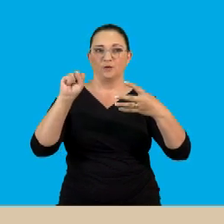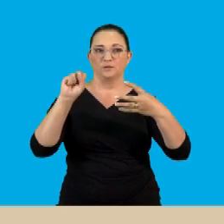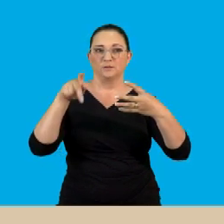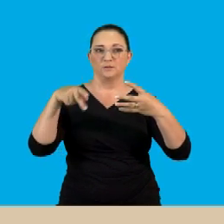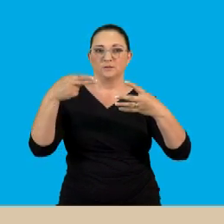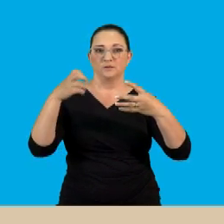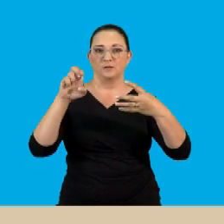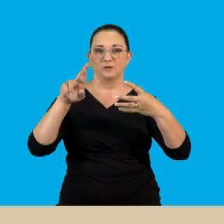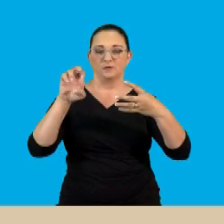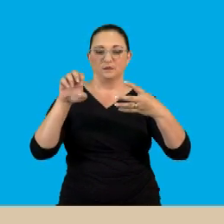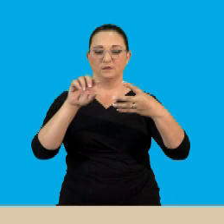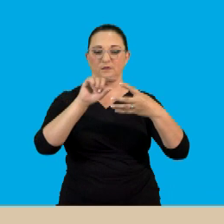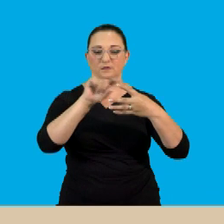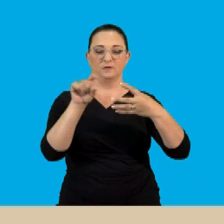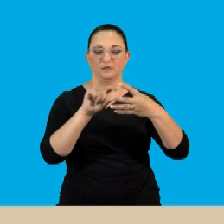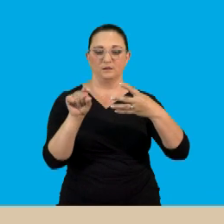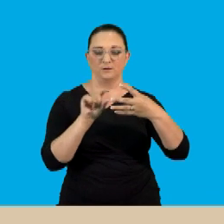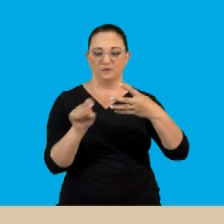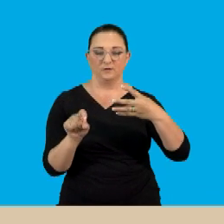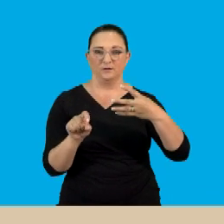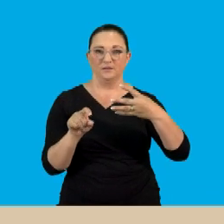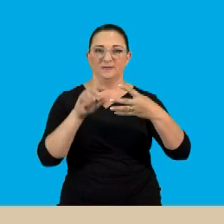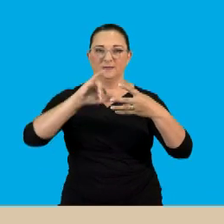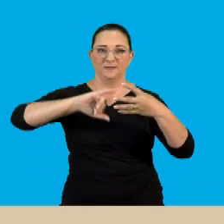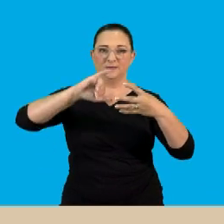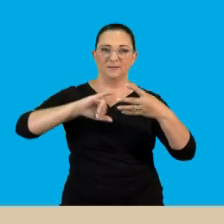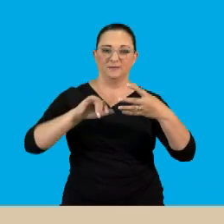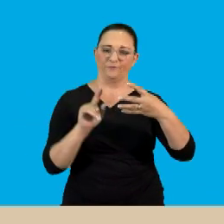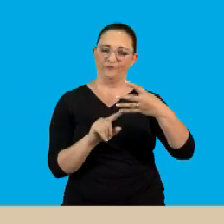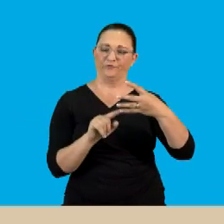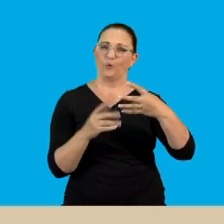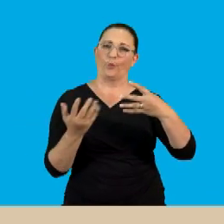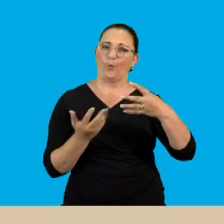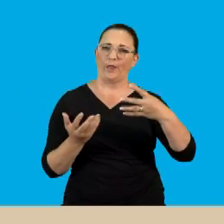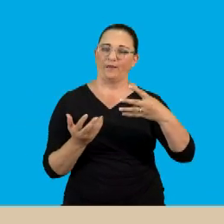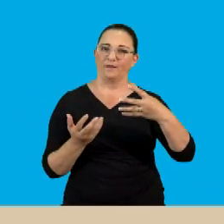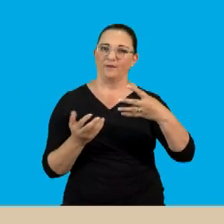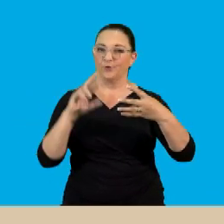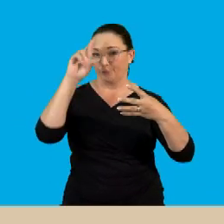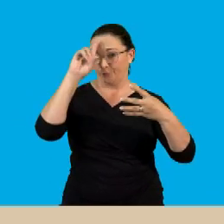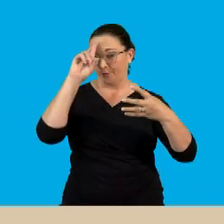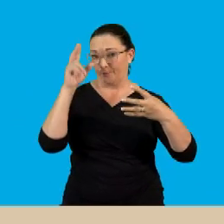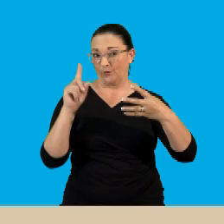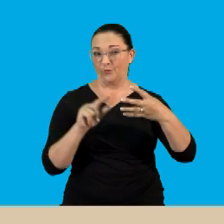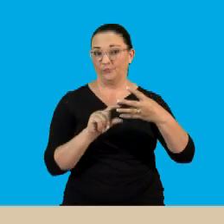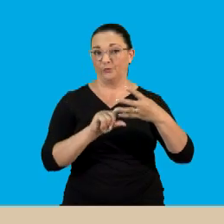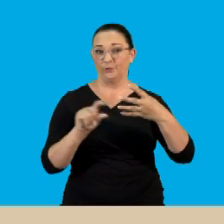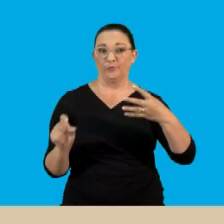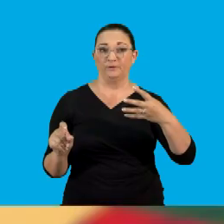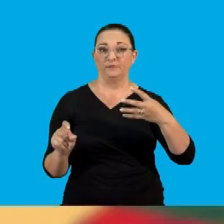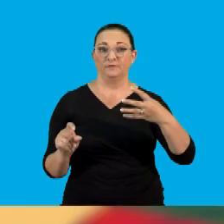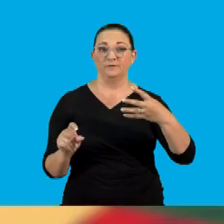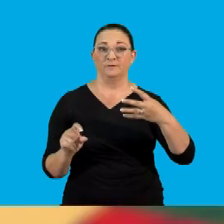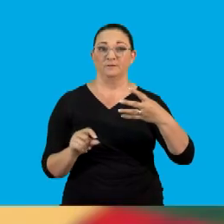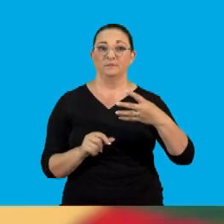the fourth layer of the atmosphere from the surface of the earth. You must be wondering, where is the first layer? Remember, the